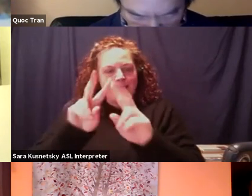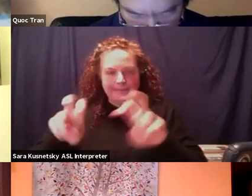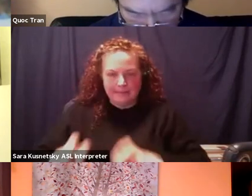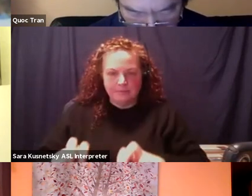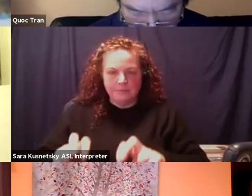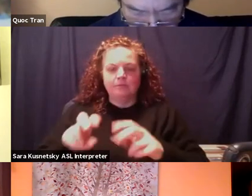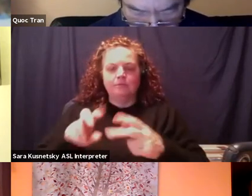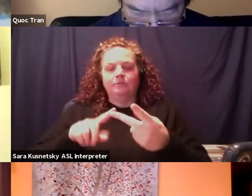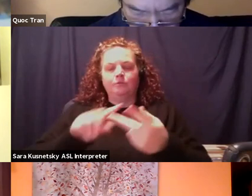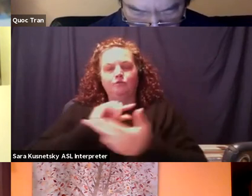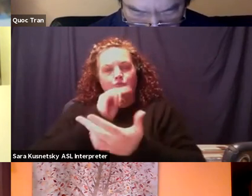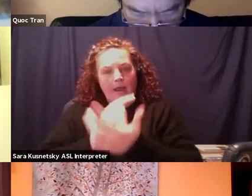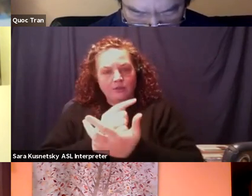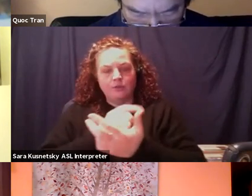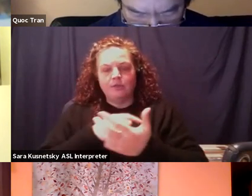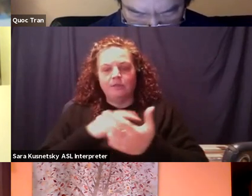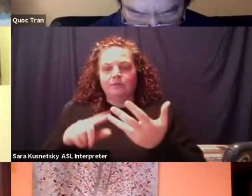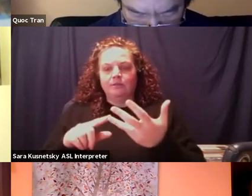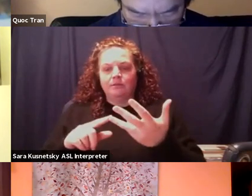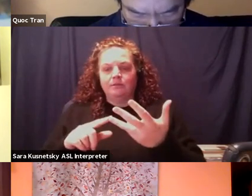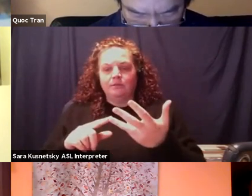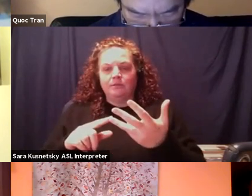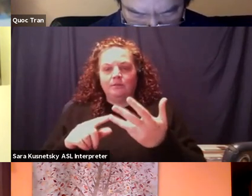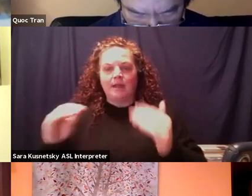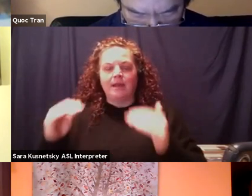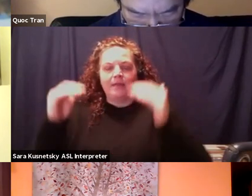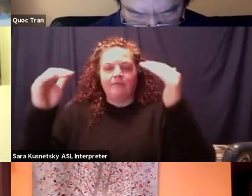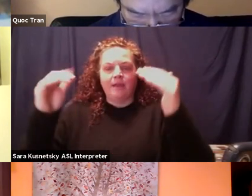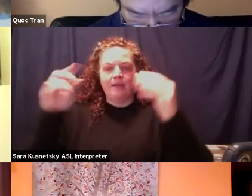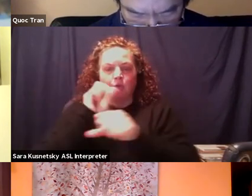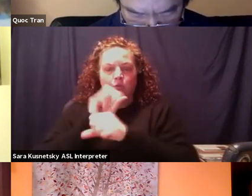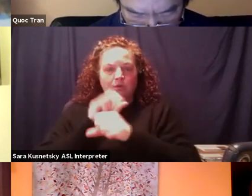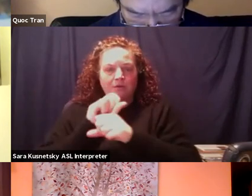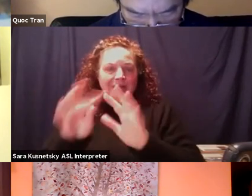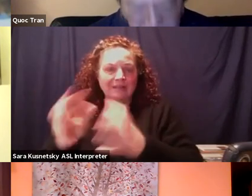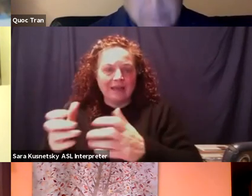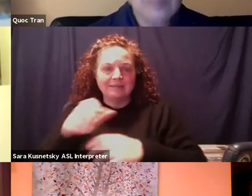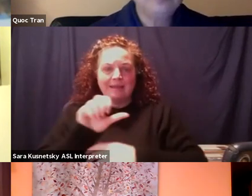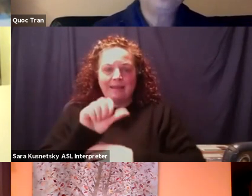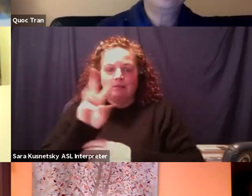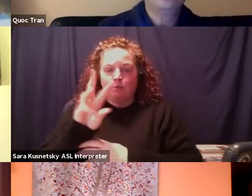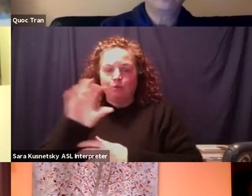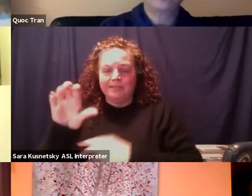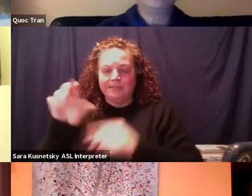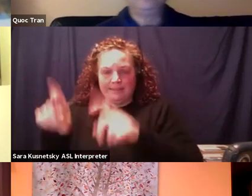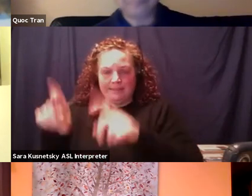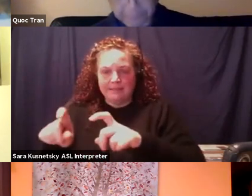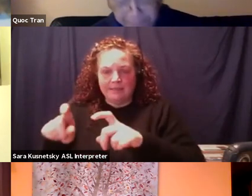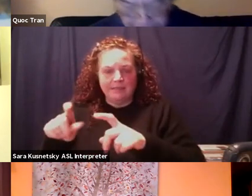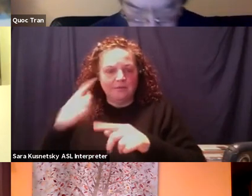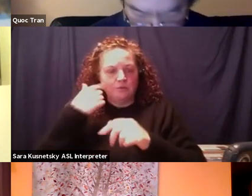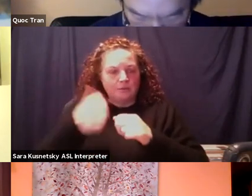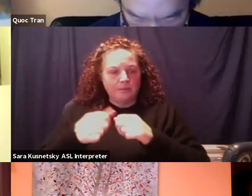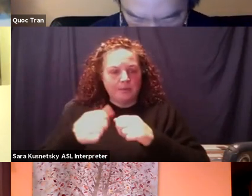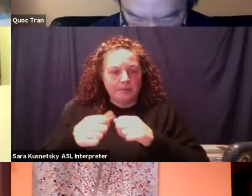graduation, an advanced work class AWC testing. You'll recall that the superintendent presented this